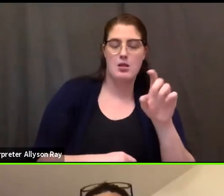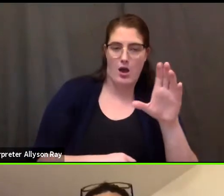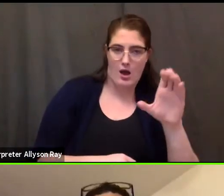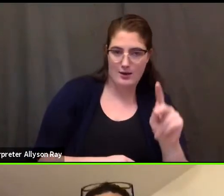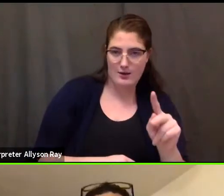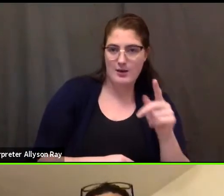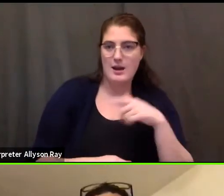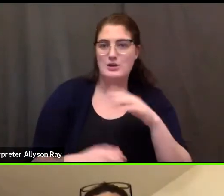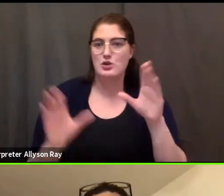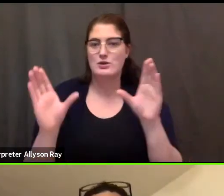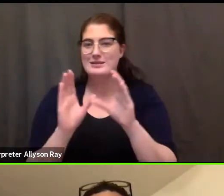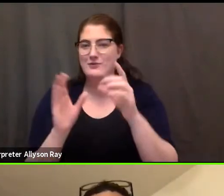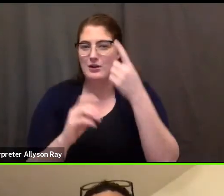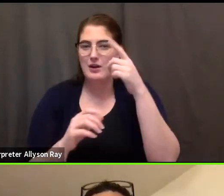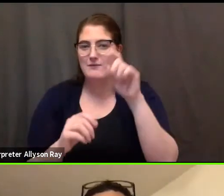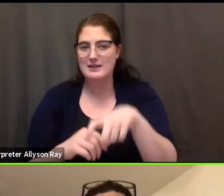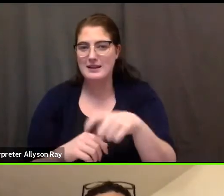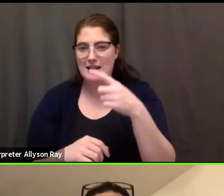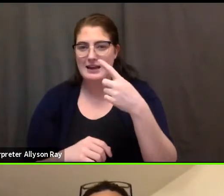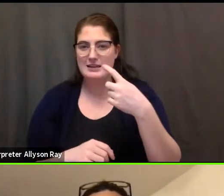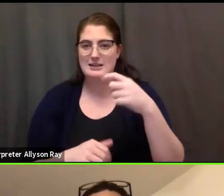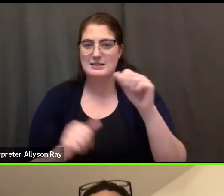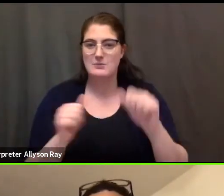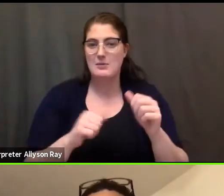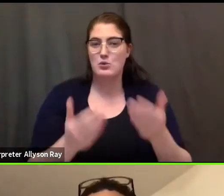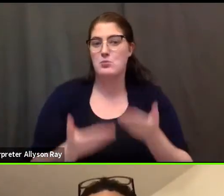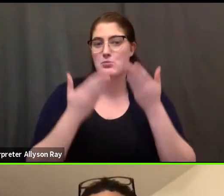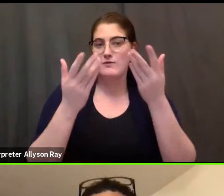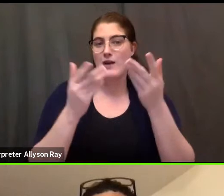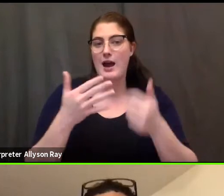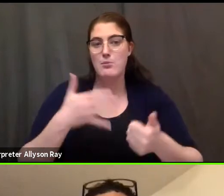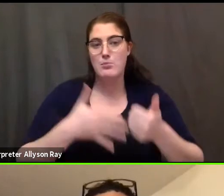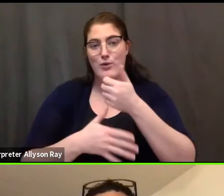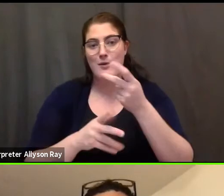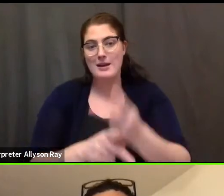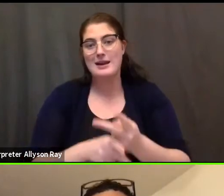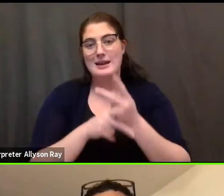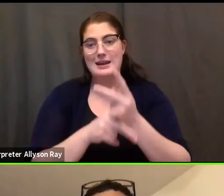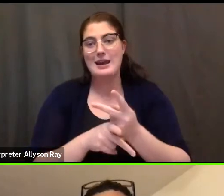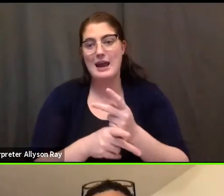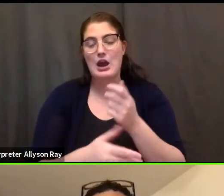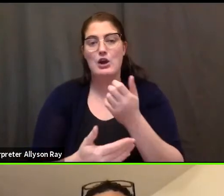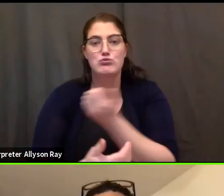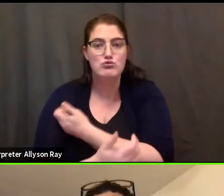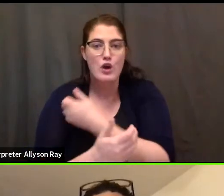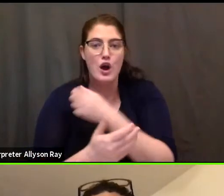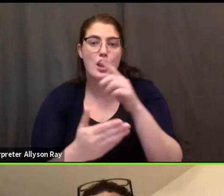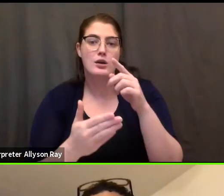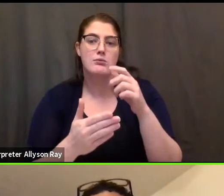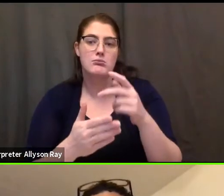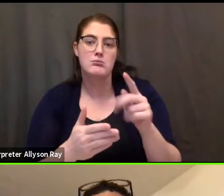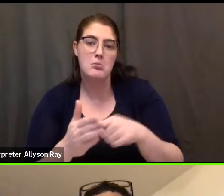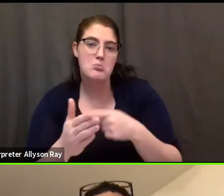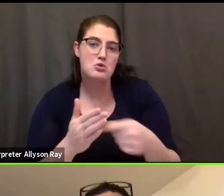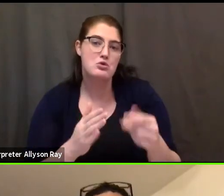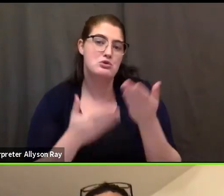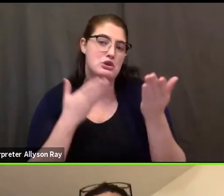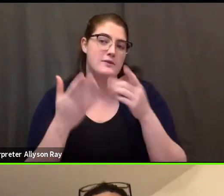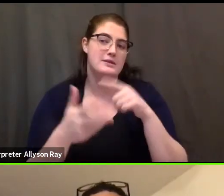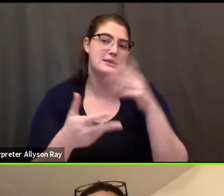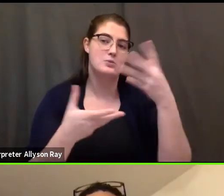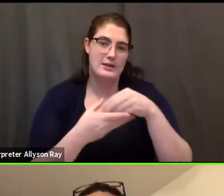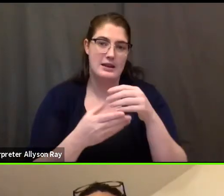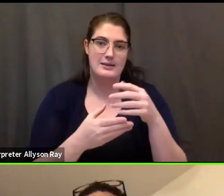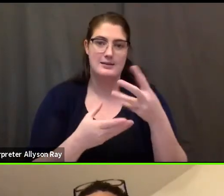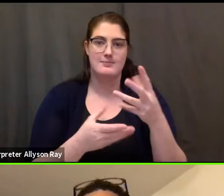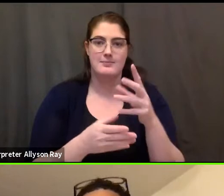need is to enable City Block to be able to provide primary care, behavioral health, and substance abuse services within the district. And so